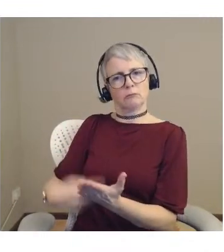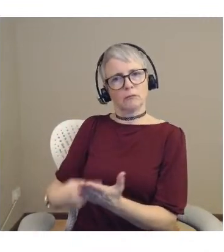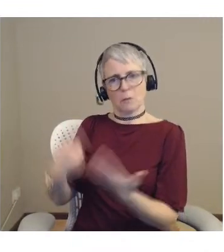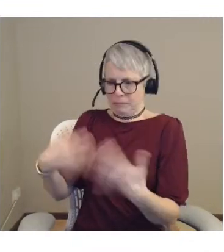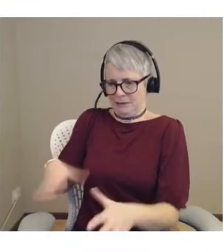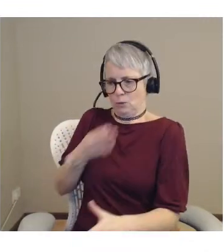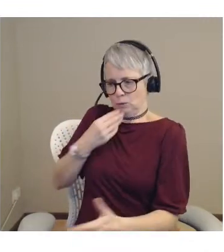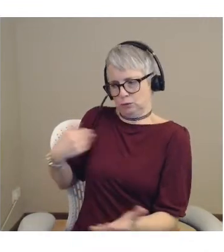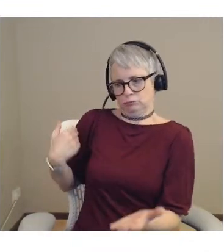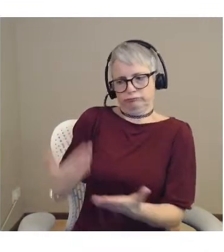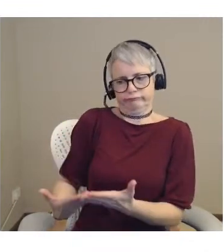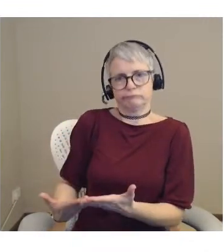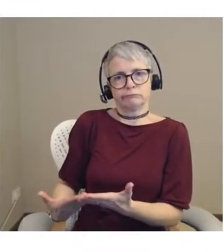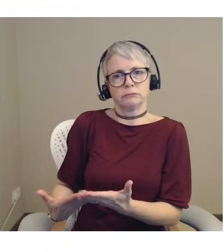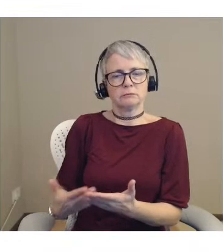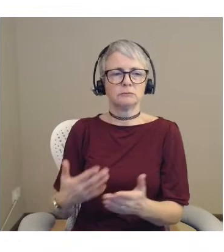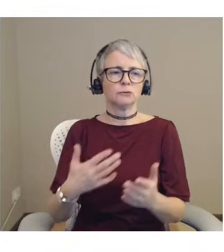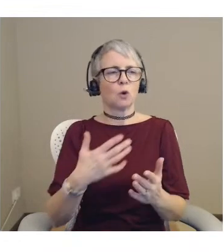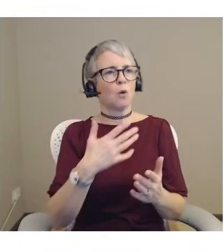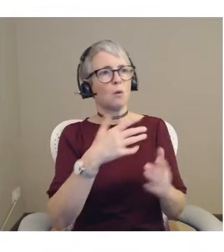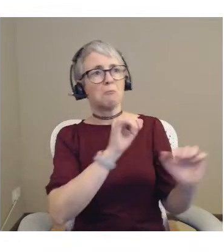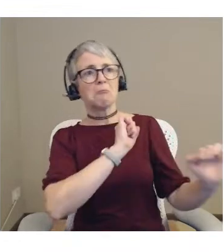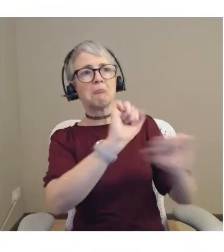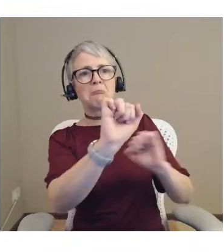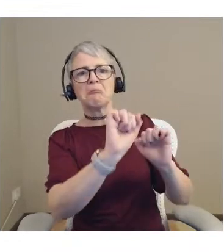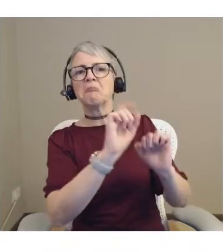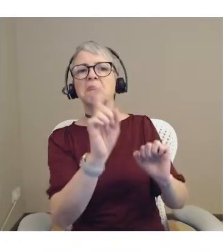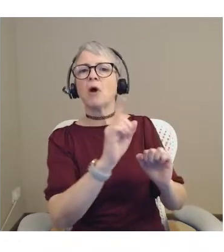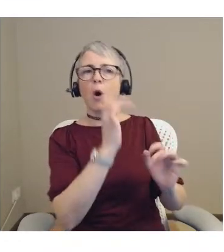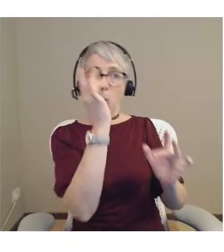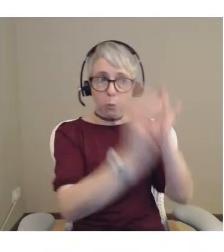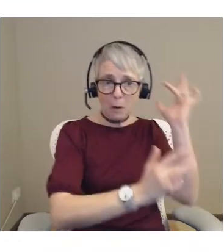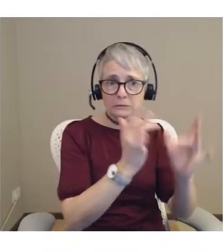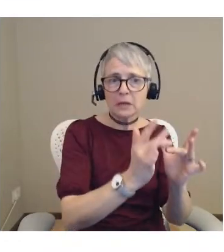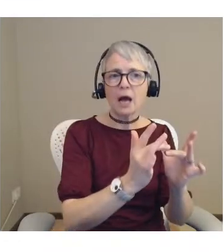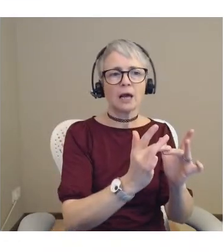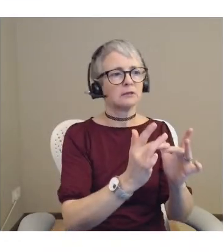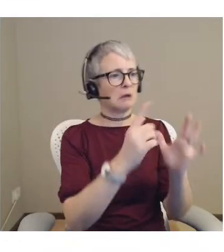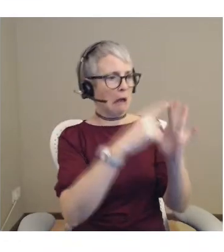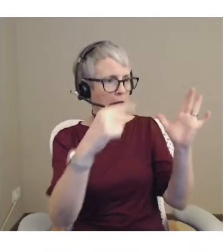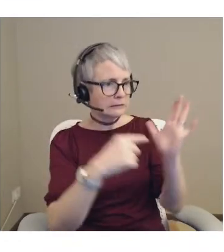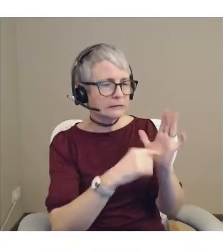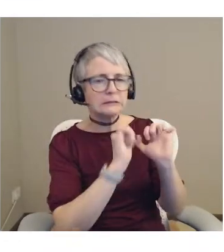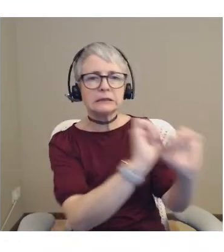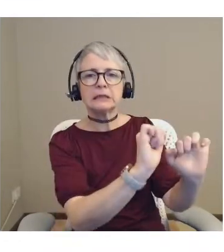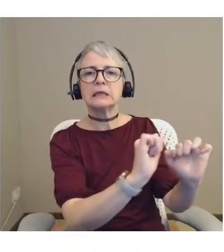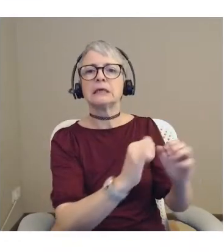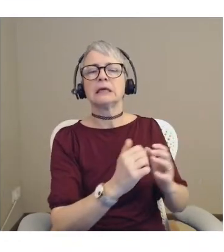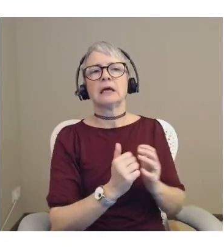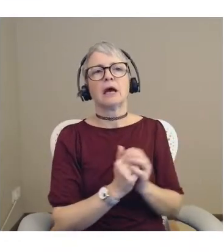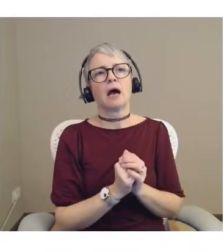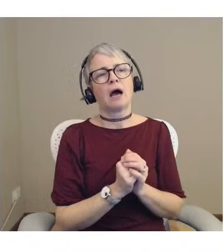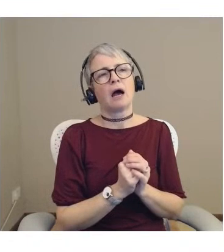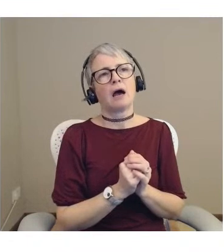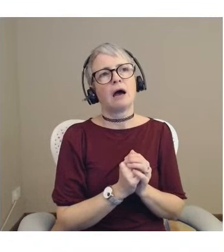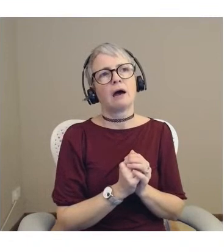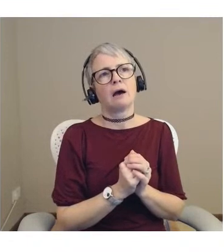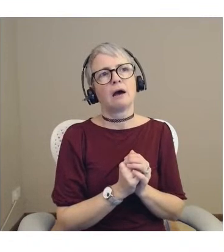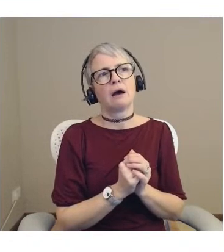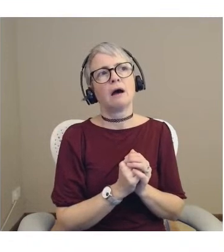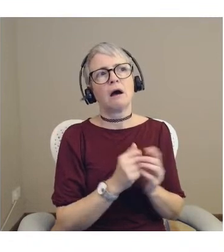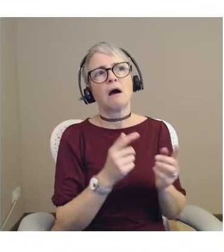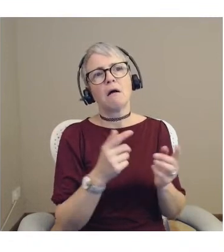only websites and ICT, for which the